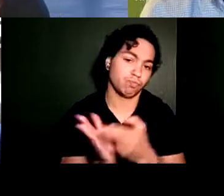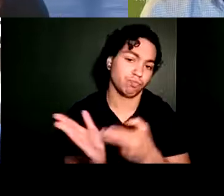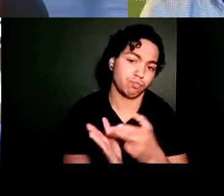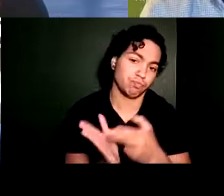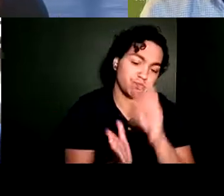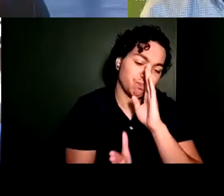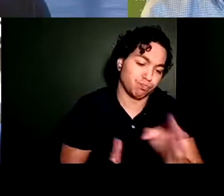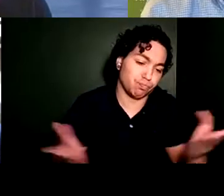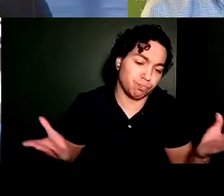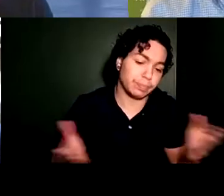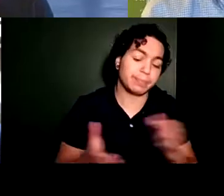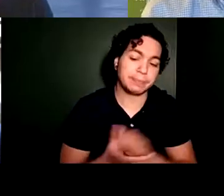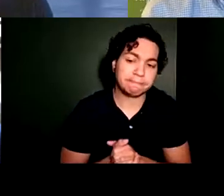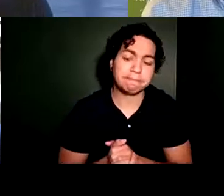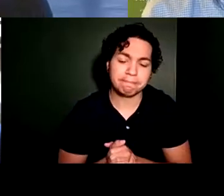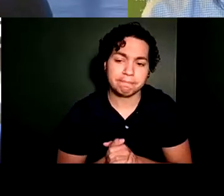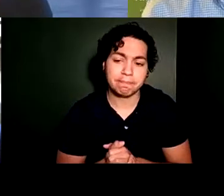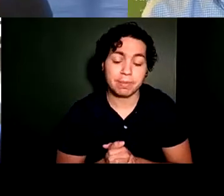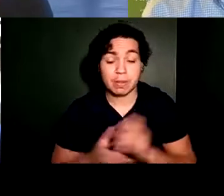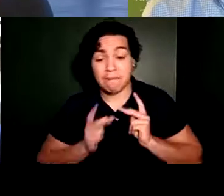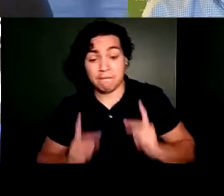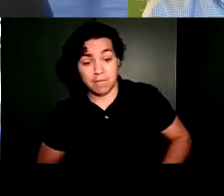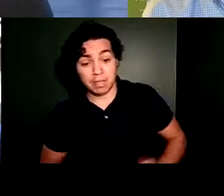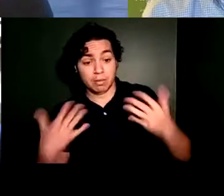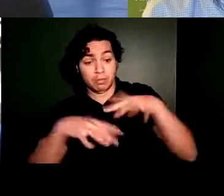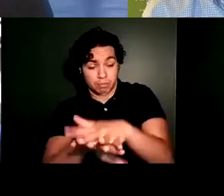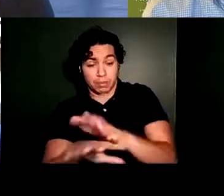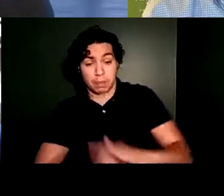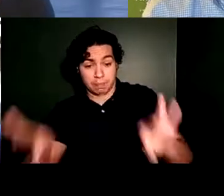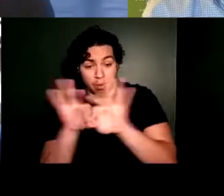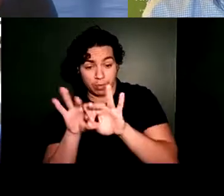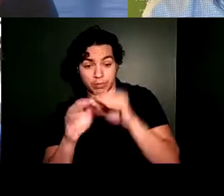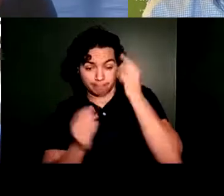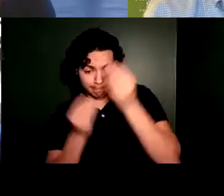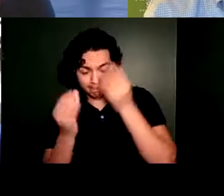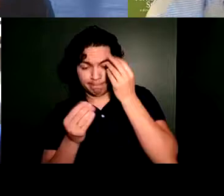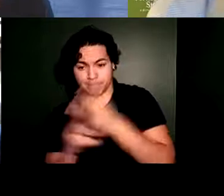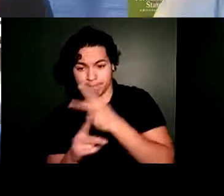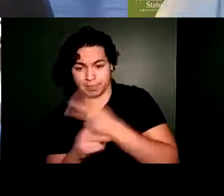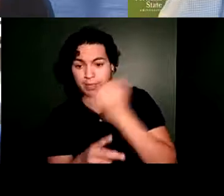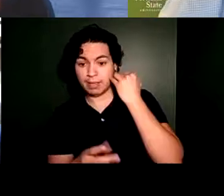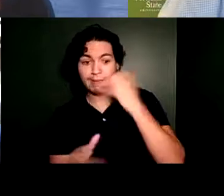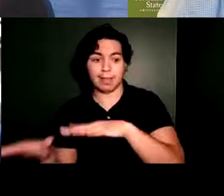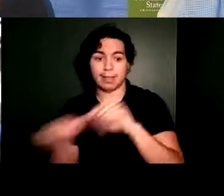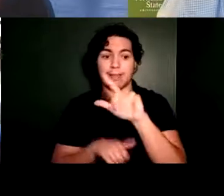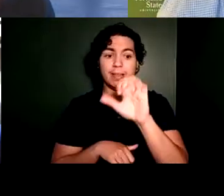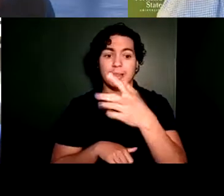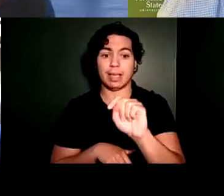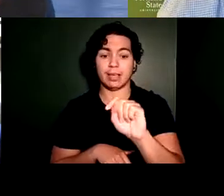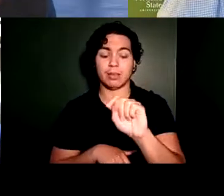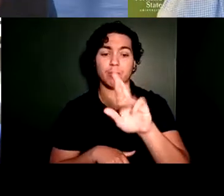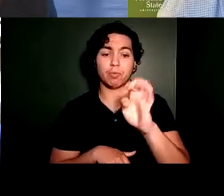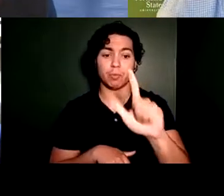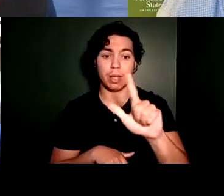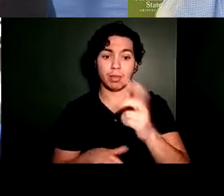There's a number of ways. There's the kind of the physical way that's really important, and that, hey, if you come up out of a light rail station or you get off a bus,